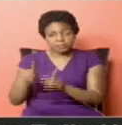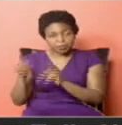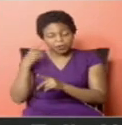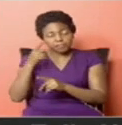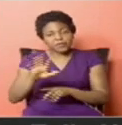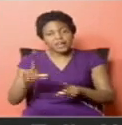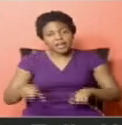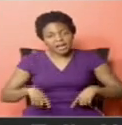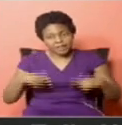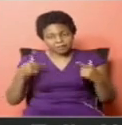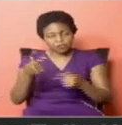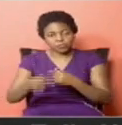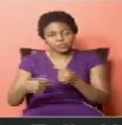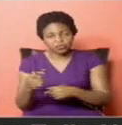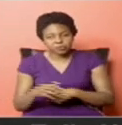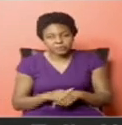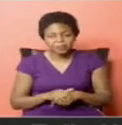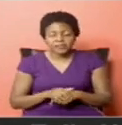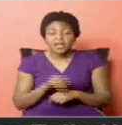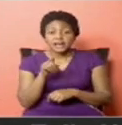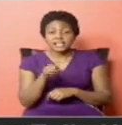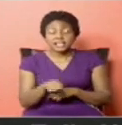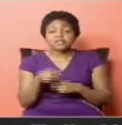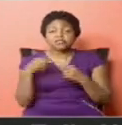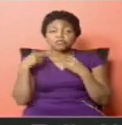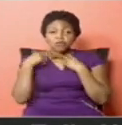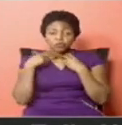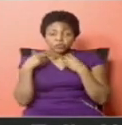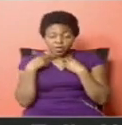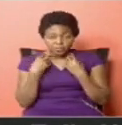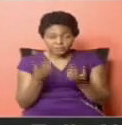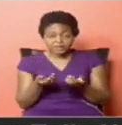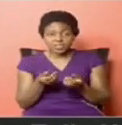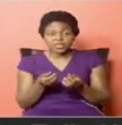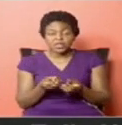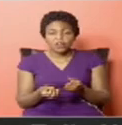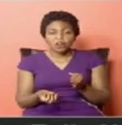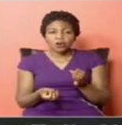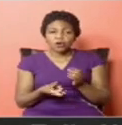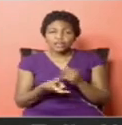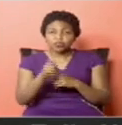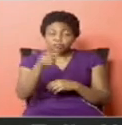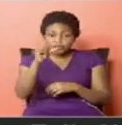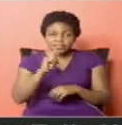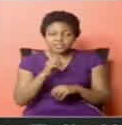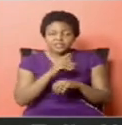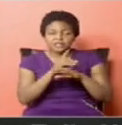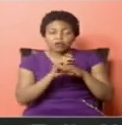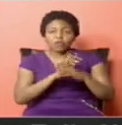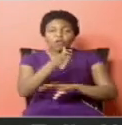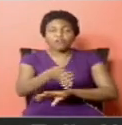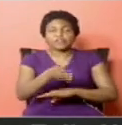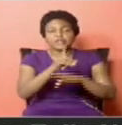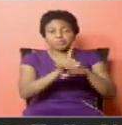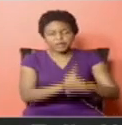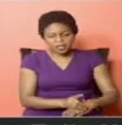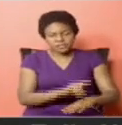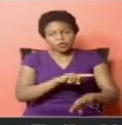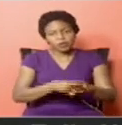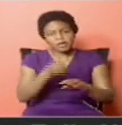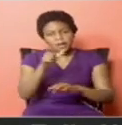sustenance. This lockdown created over-dependency. And when someone is over-dependent on